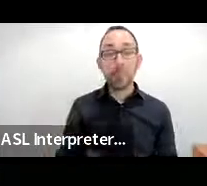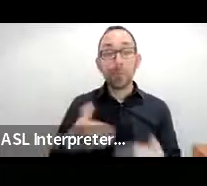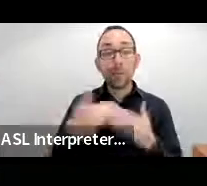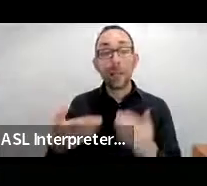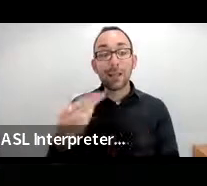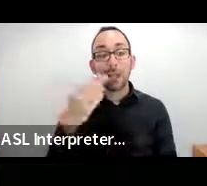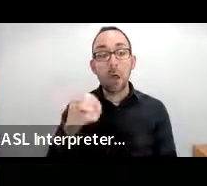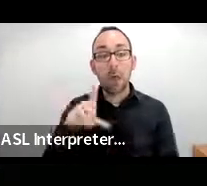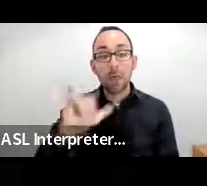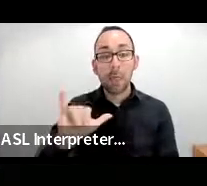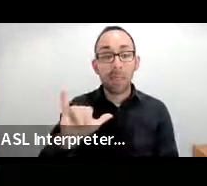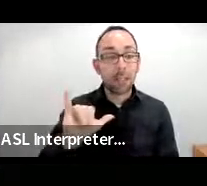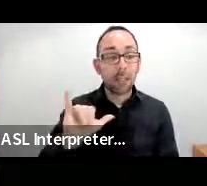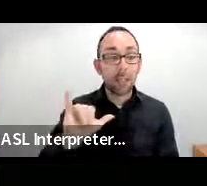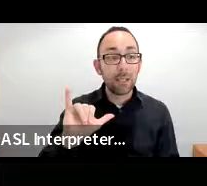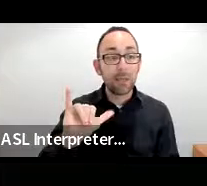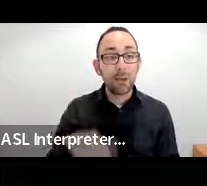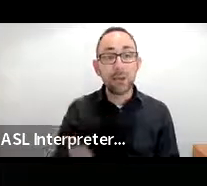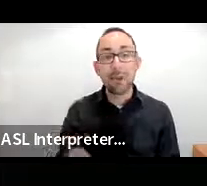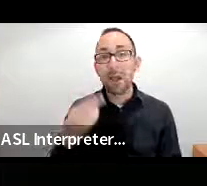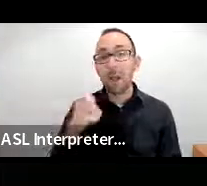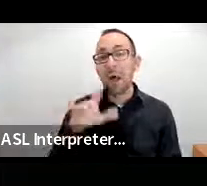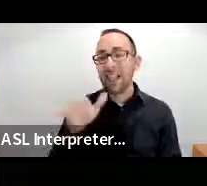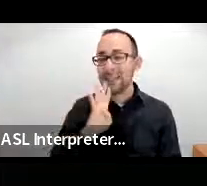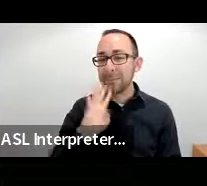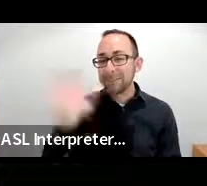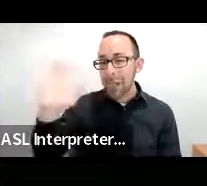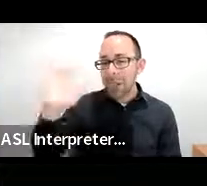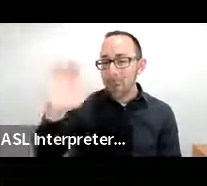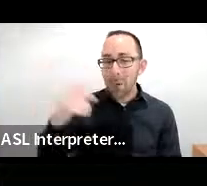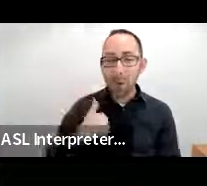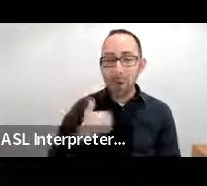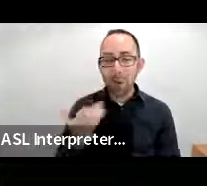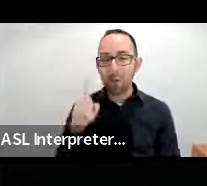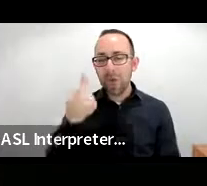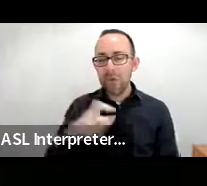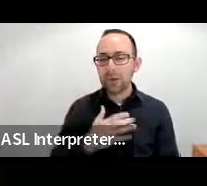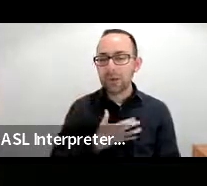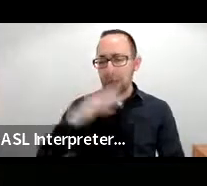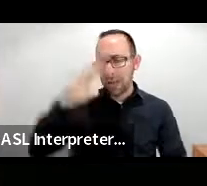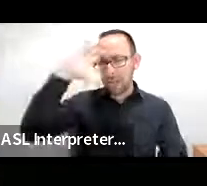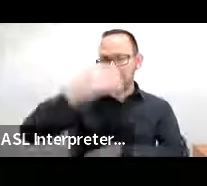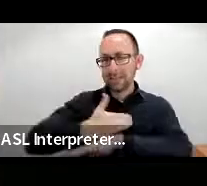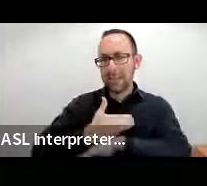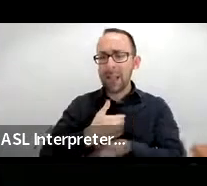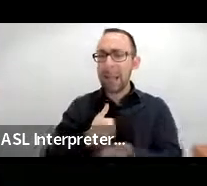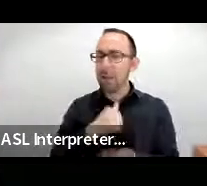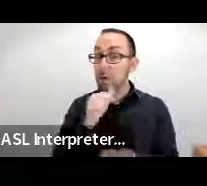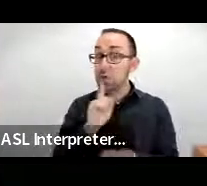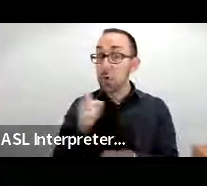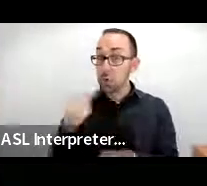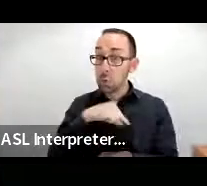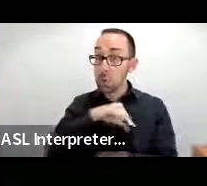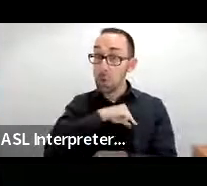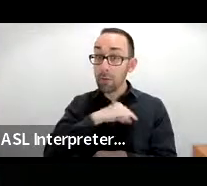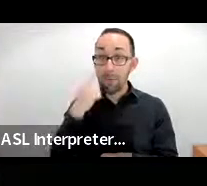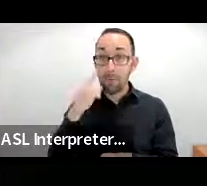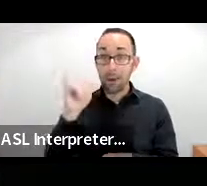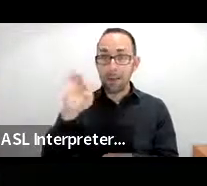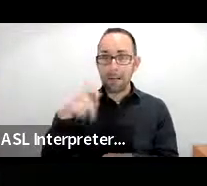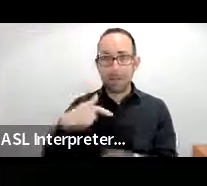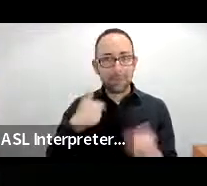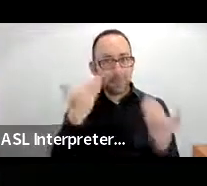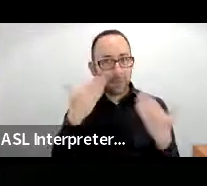Holly Wallace. Hi. I have a question. My son is, I'm not sure if he's going to qualify for an IEP. He's